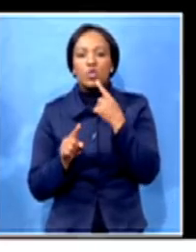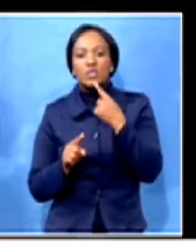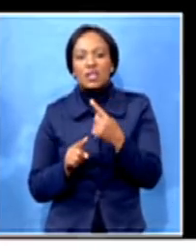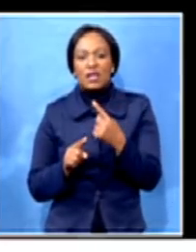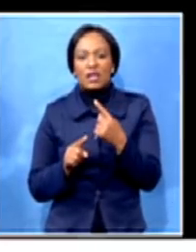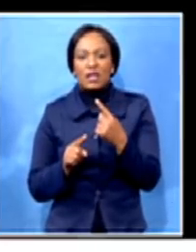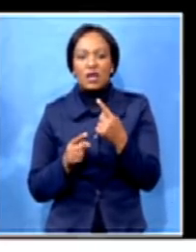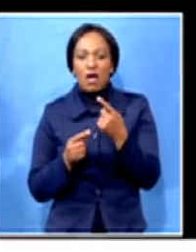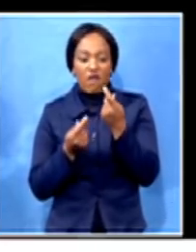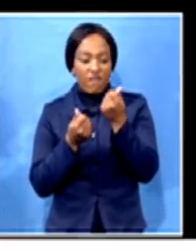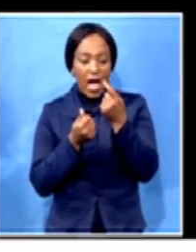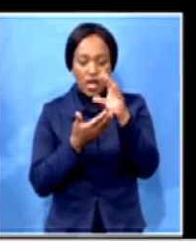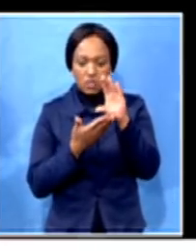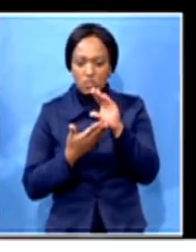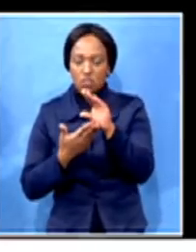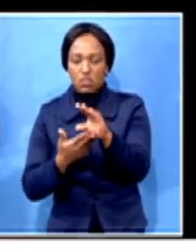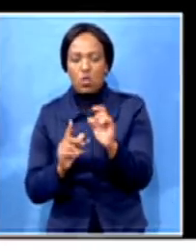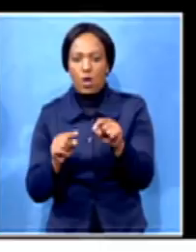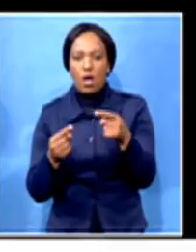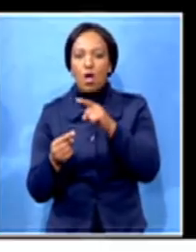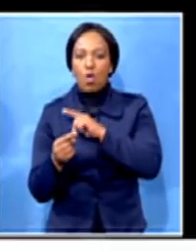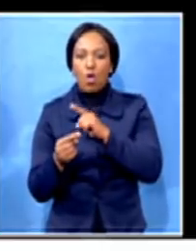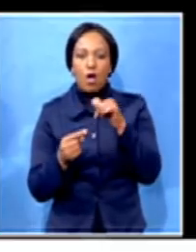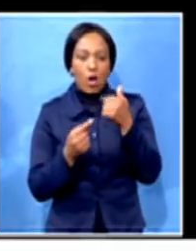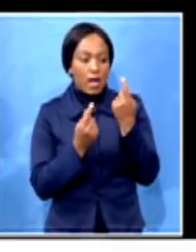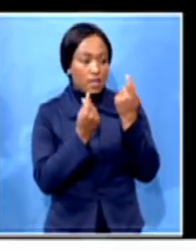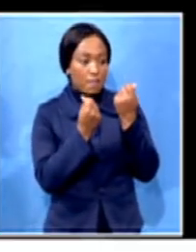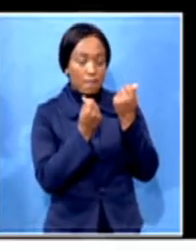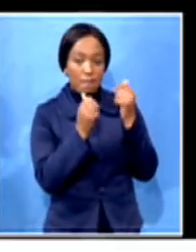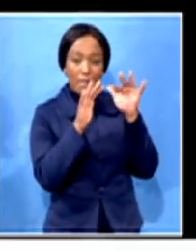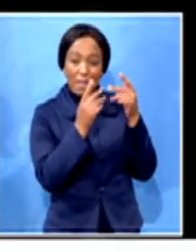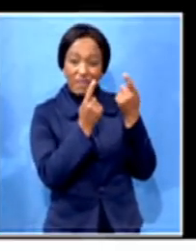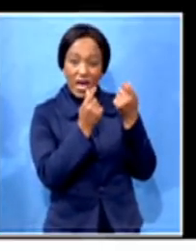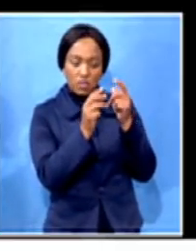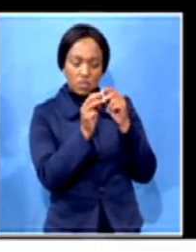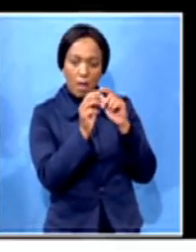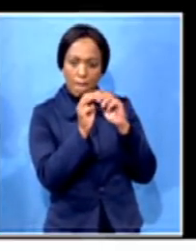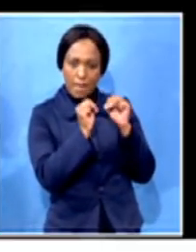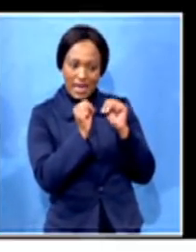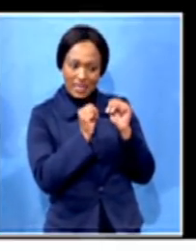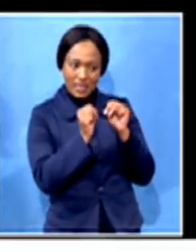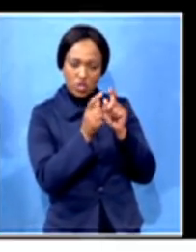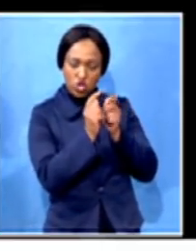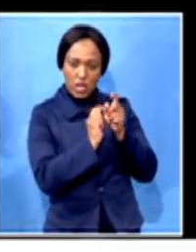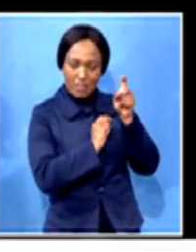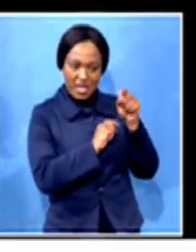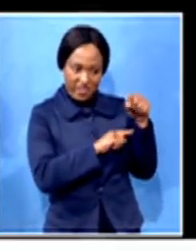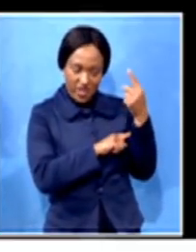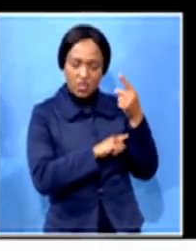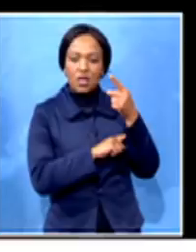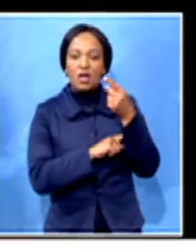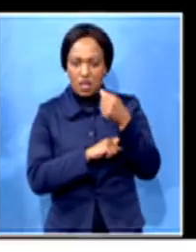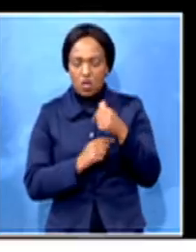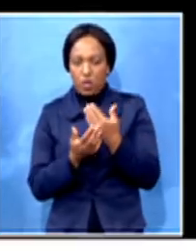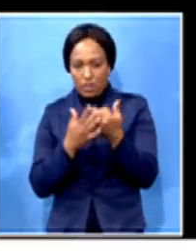finance this unless we change the way we manage public finances. So some of the statements that I use them are very, very vague statements in that